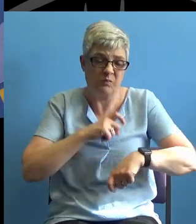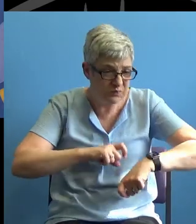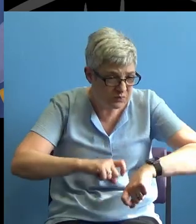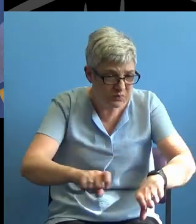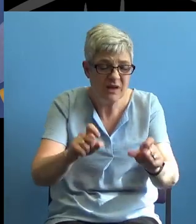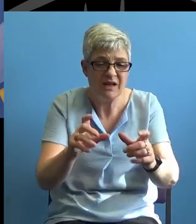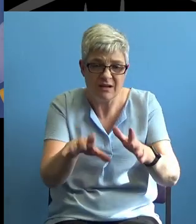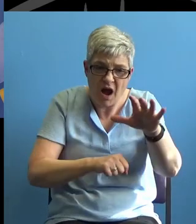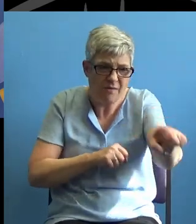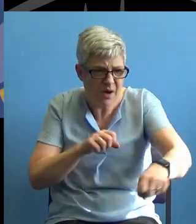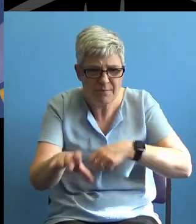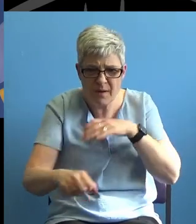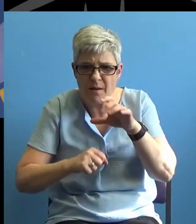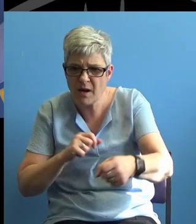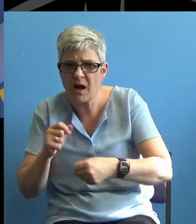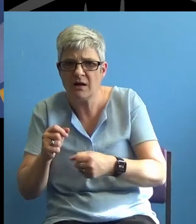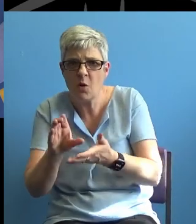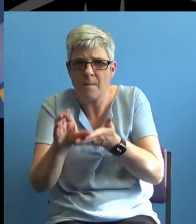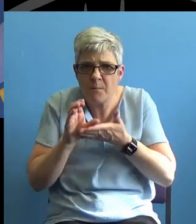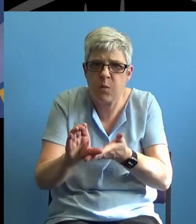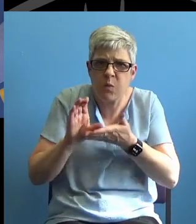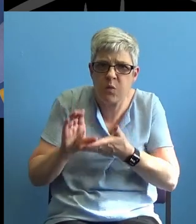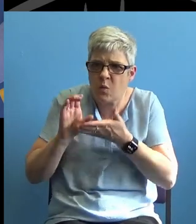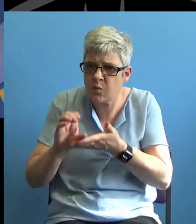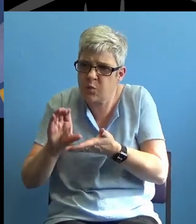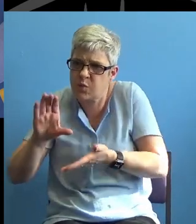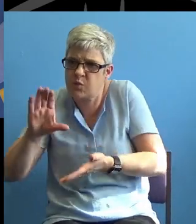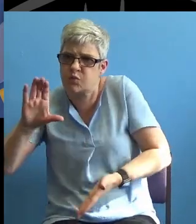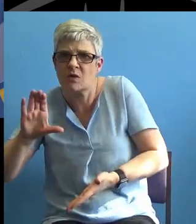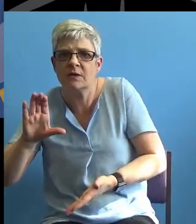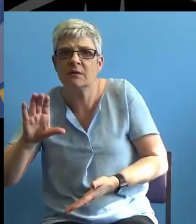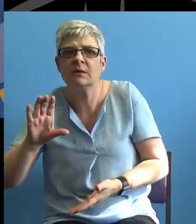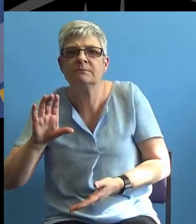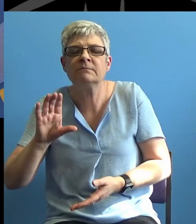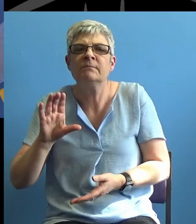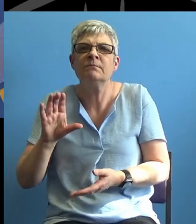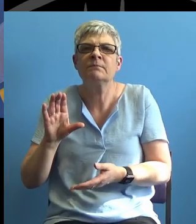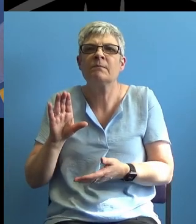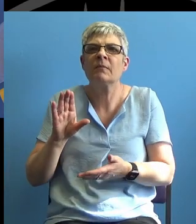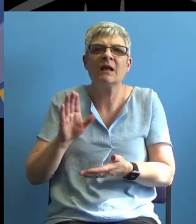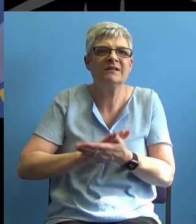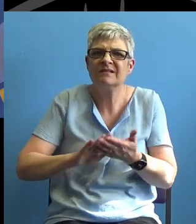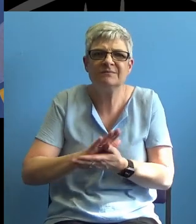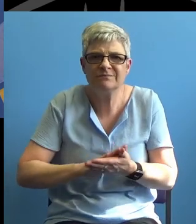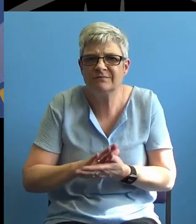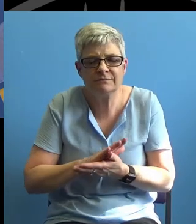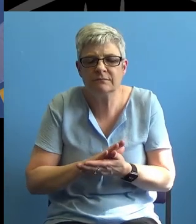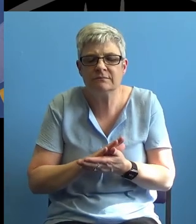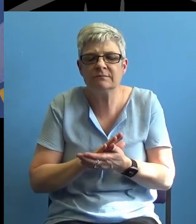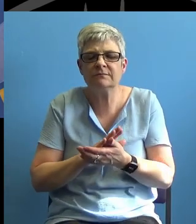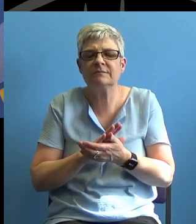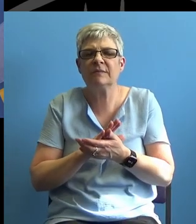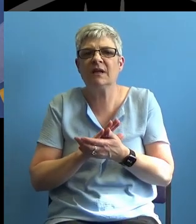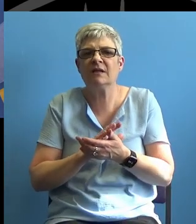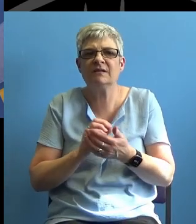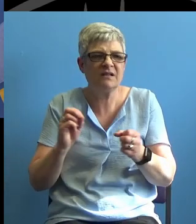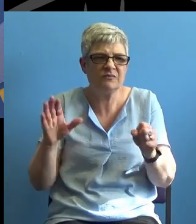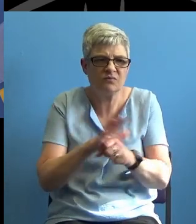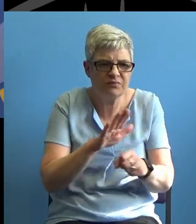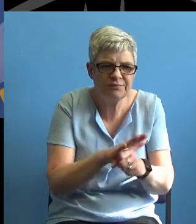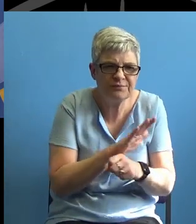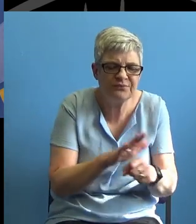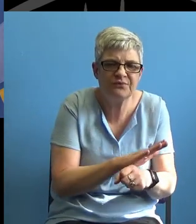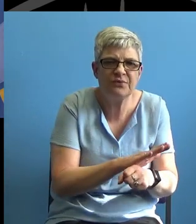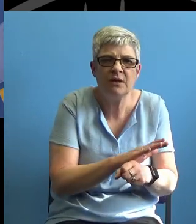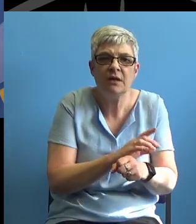with acquiring this, acquiring that, getting paid a bit more and so on and so on and so on, it cannot cover up the